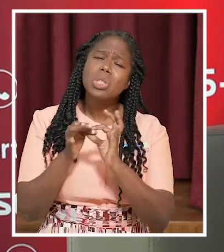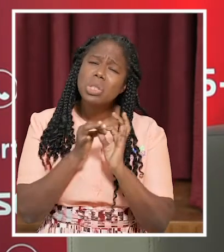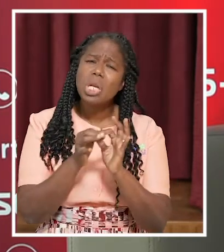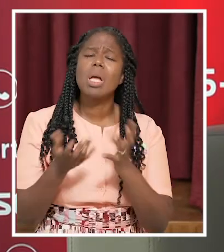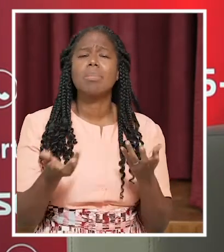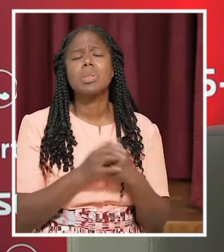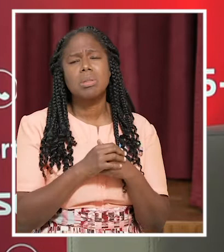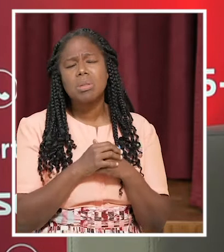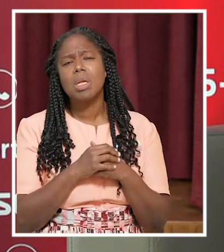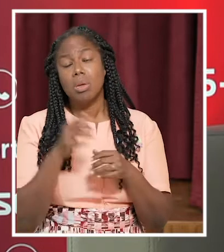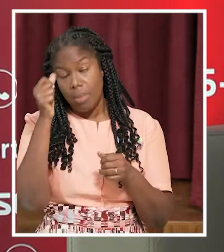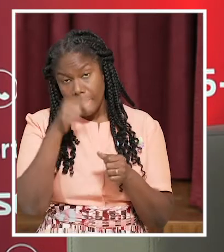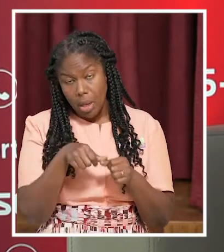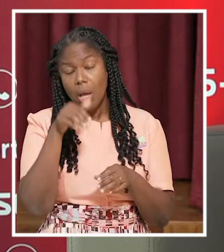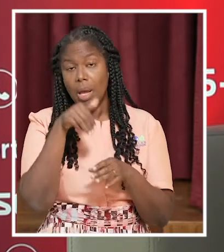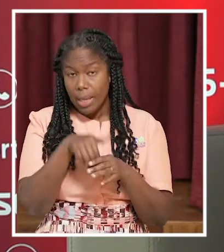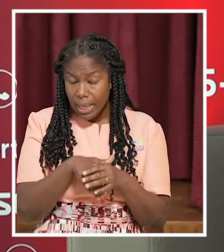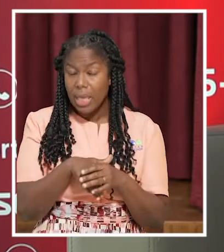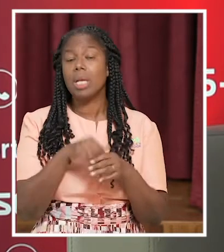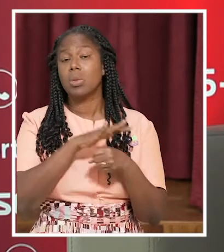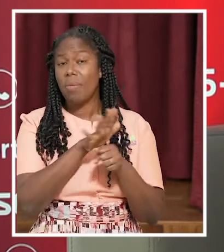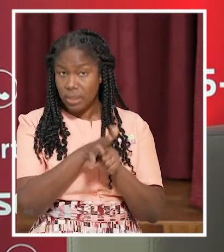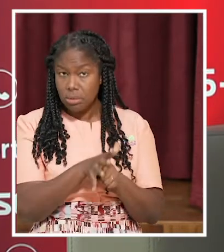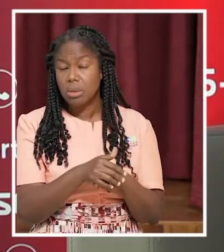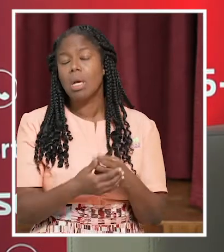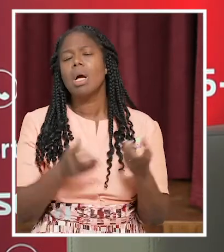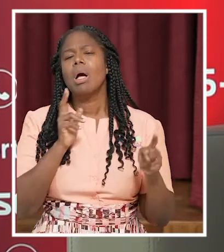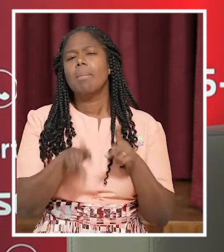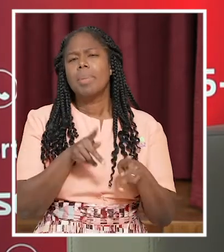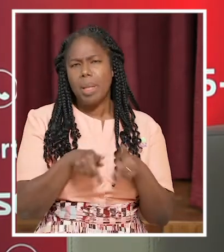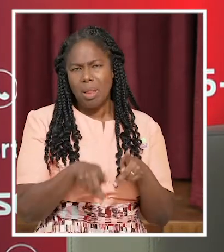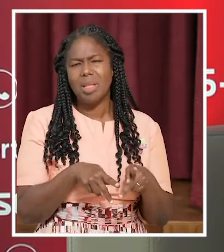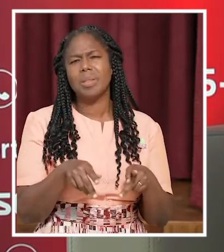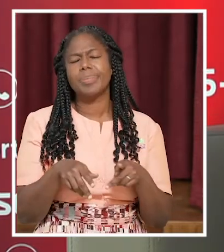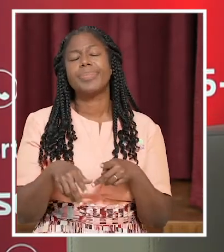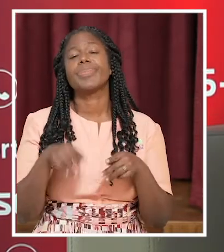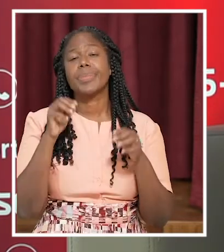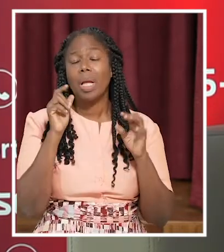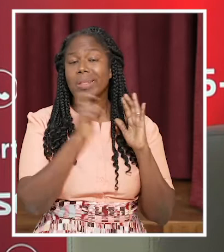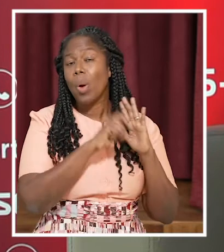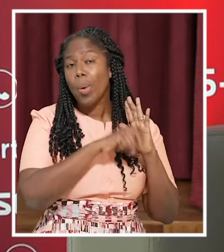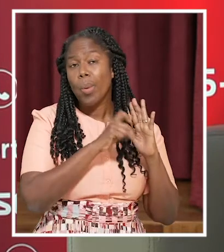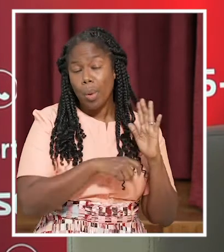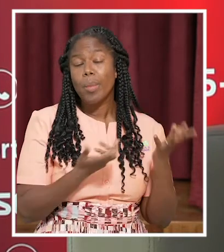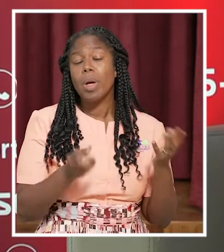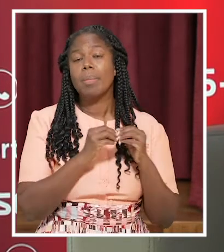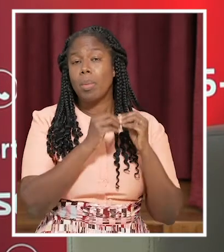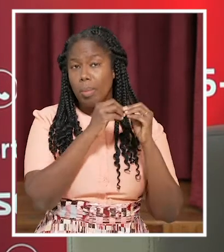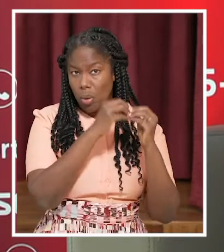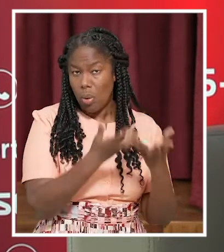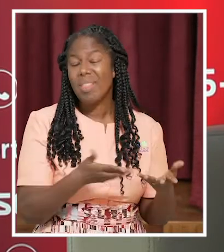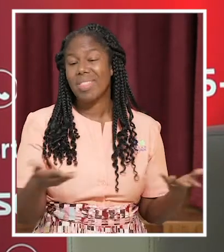pandemic, relationships created people are home more. Right. So if persons are home more, you know what can happen. Good things